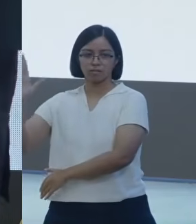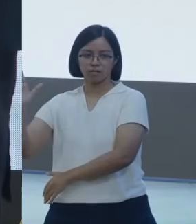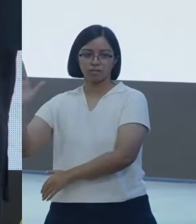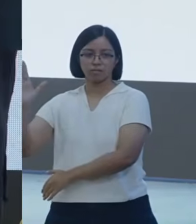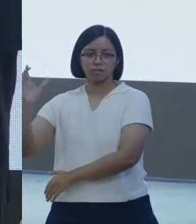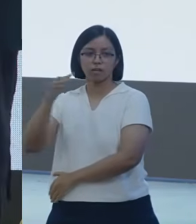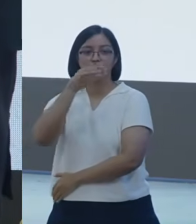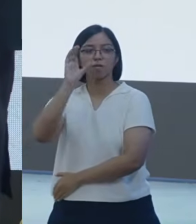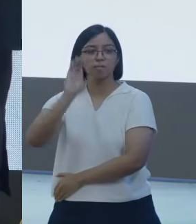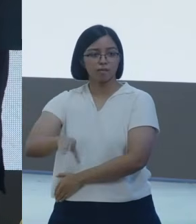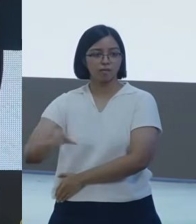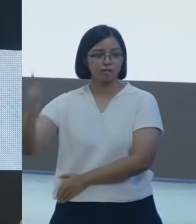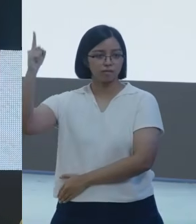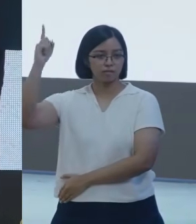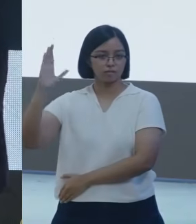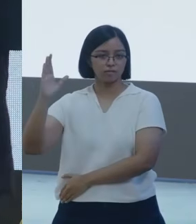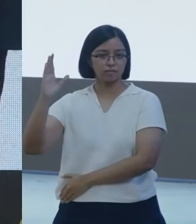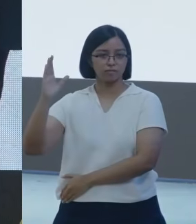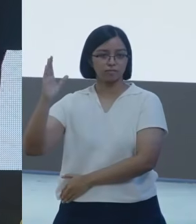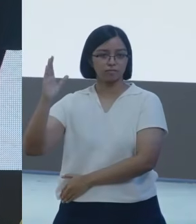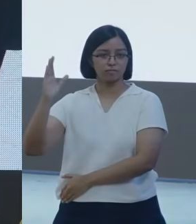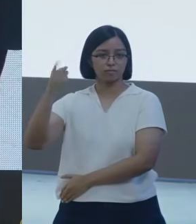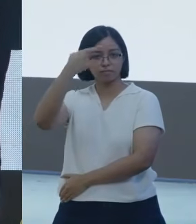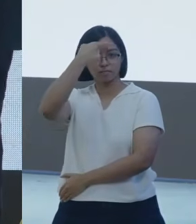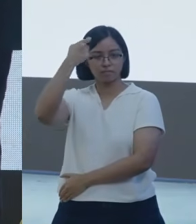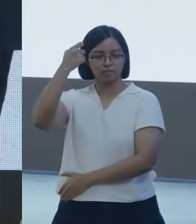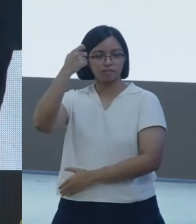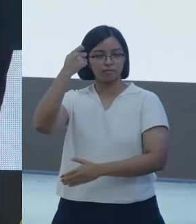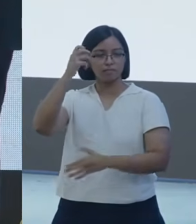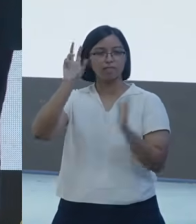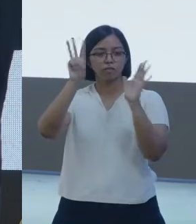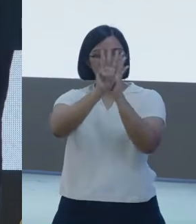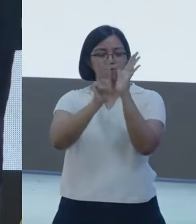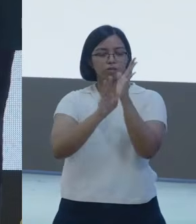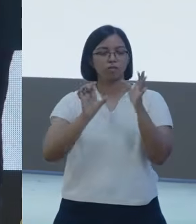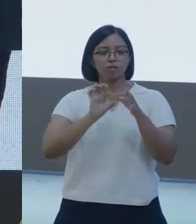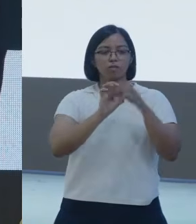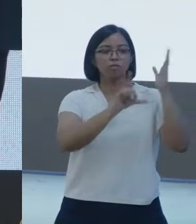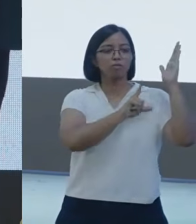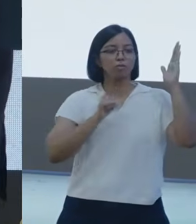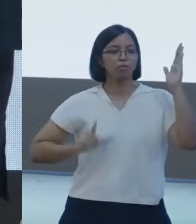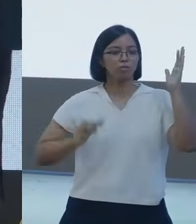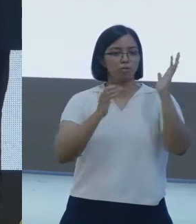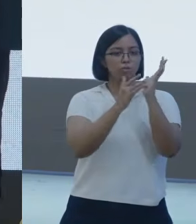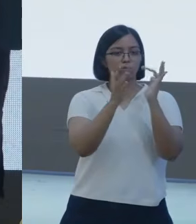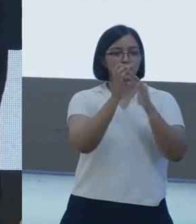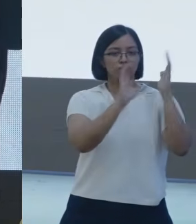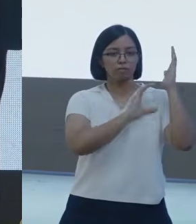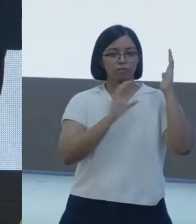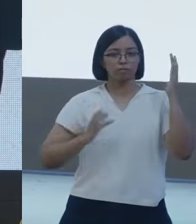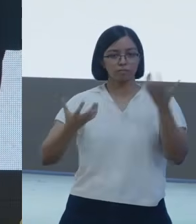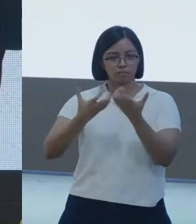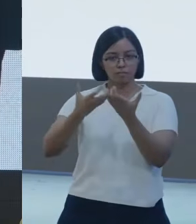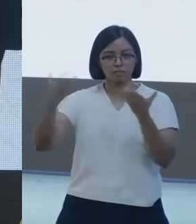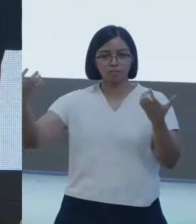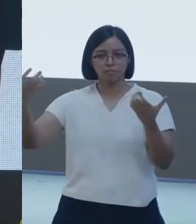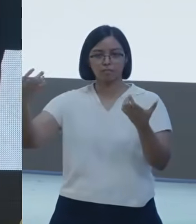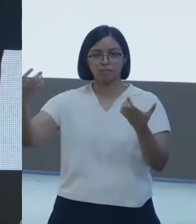Commanded by God, by the will of the Lord Jesus Christ, set apart for the gospel of God.